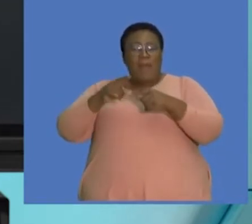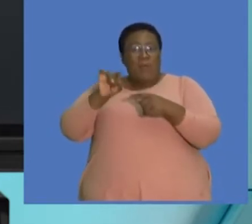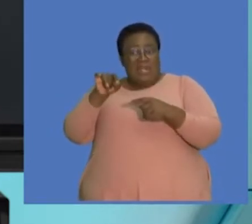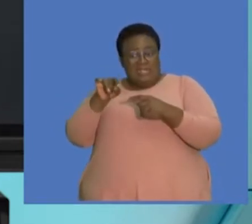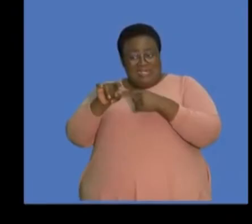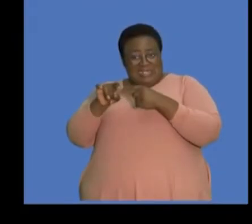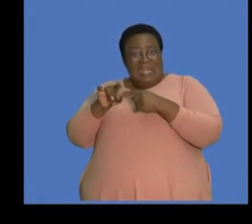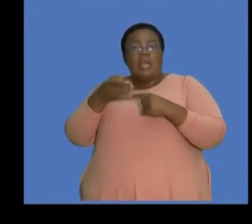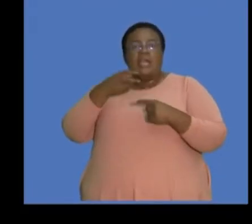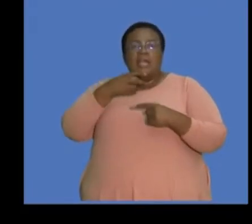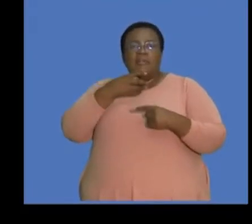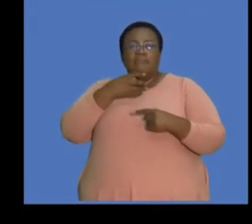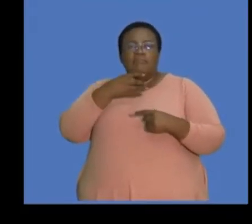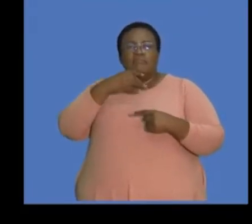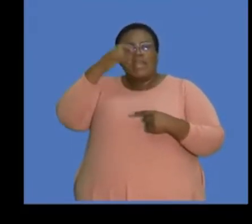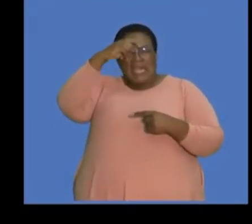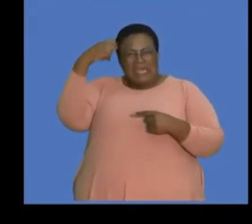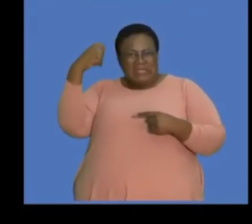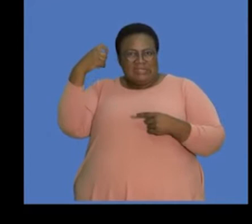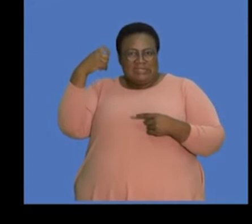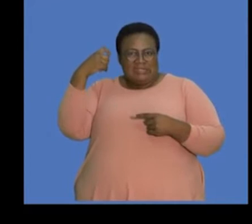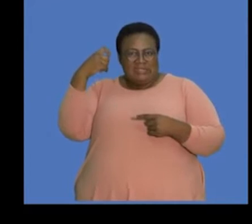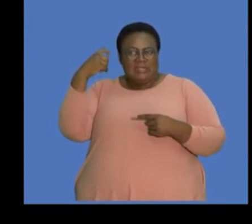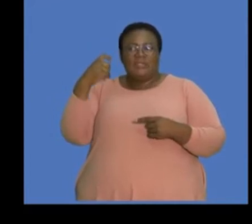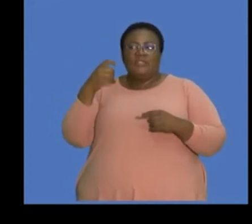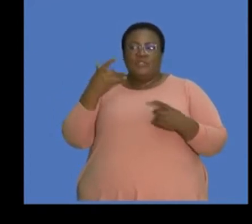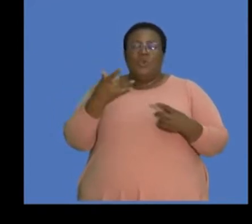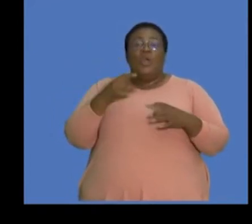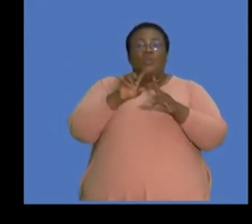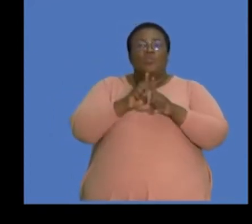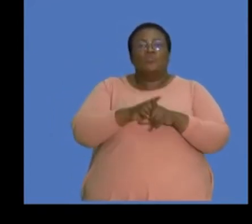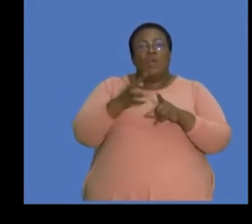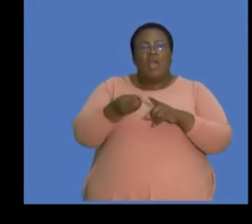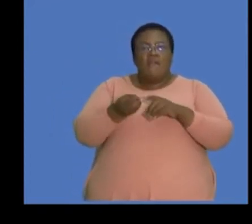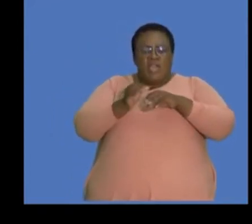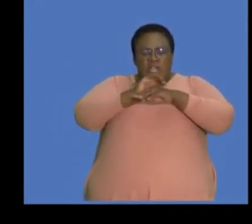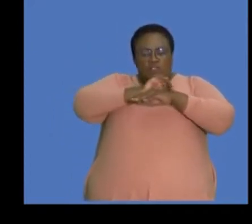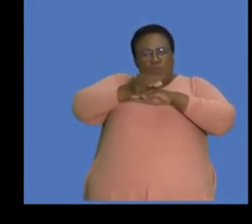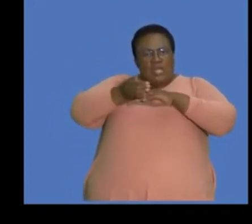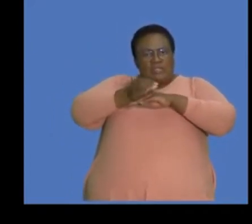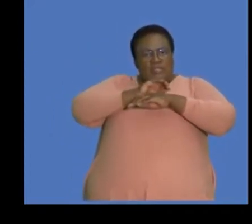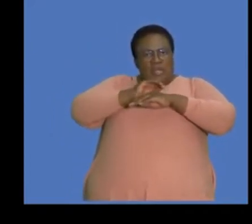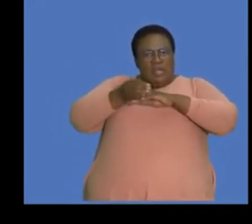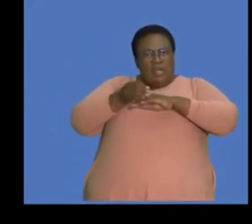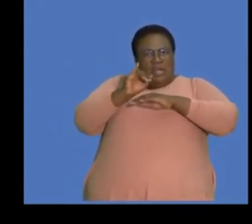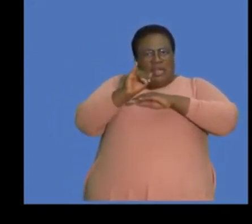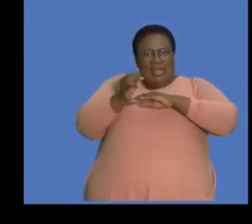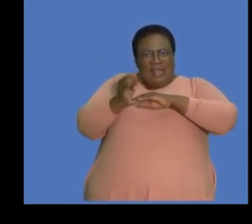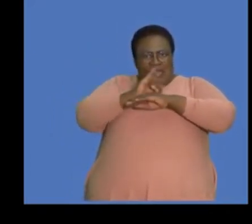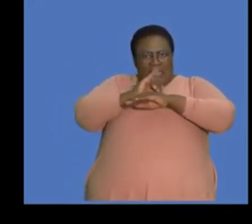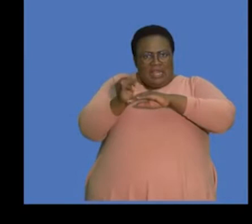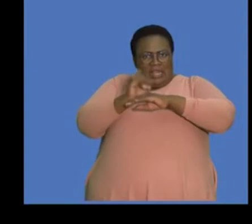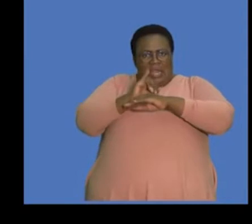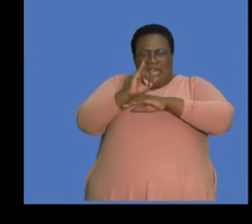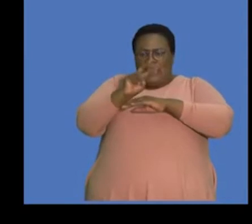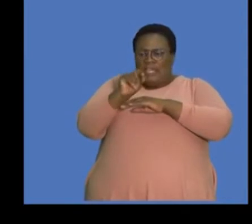heat, right? In the opposite end of conductors, we've got insulators. What are insulators? Insulators,